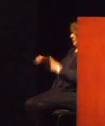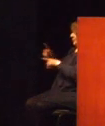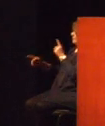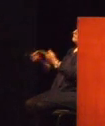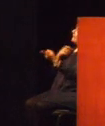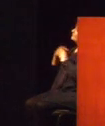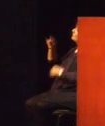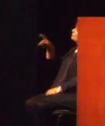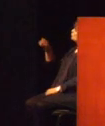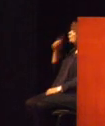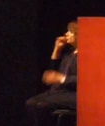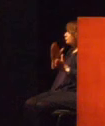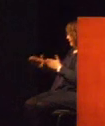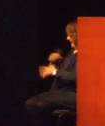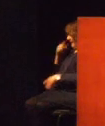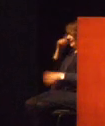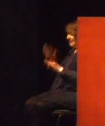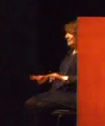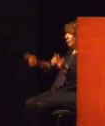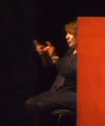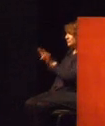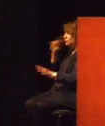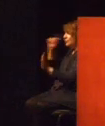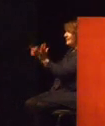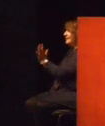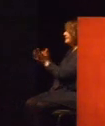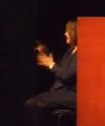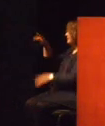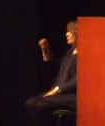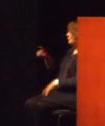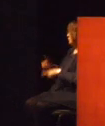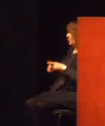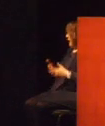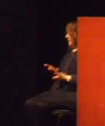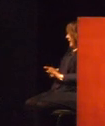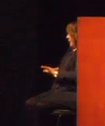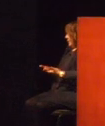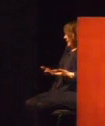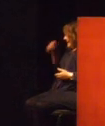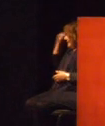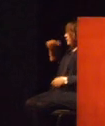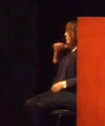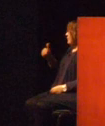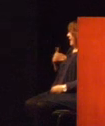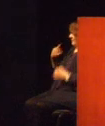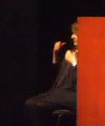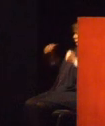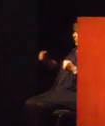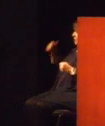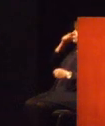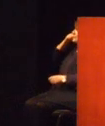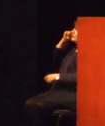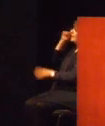it's important to recognize that the tools and strategies, we can't carry them around with us if we don't have a strong racial